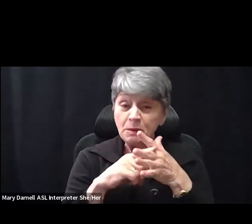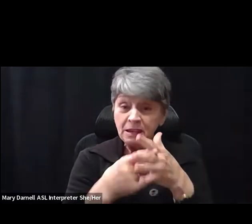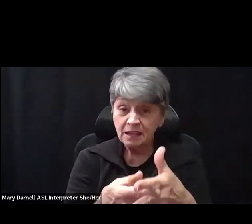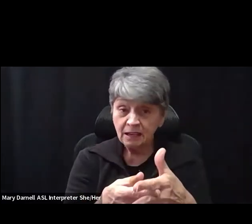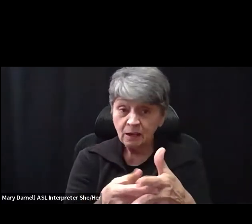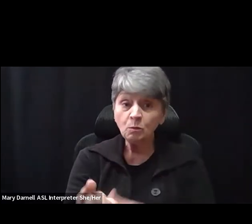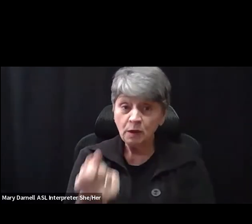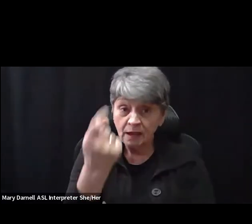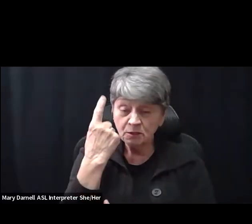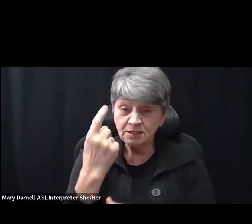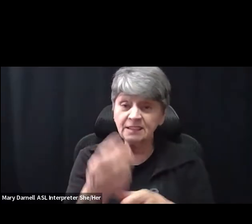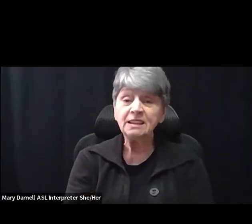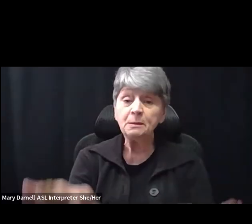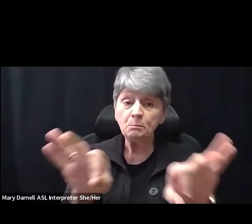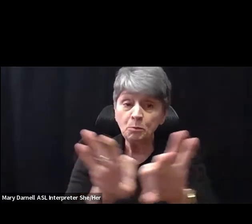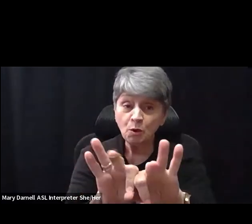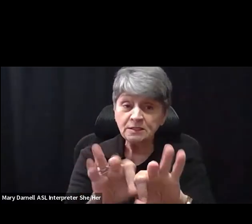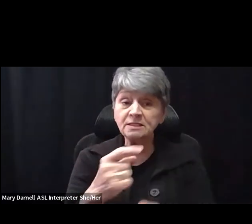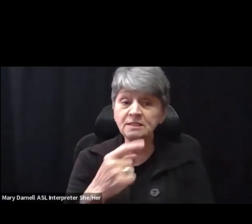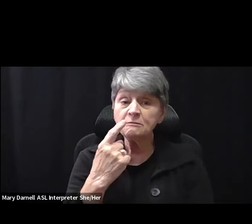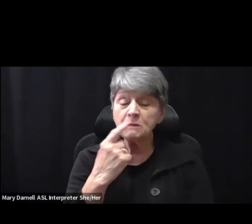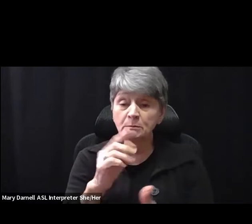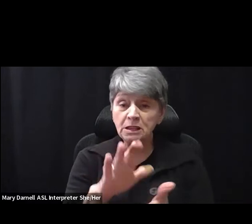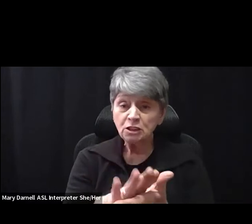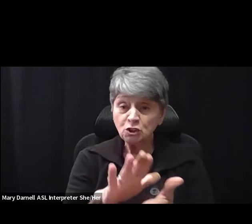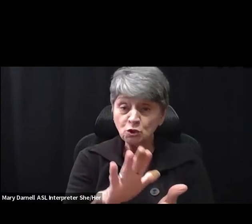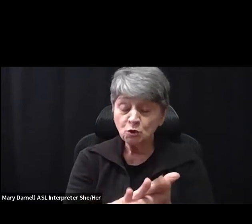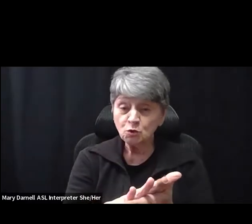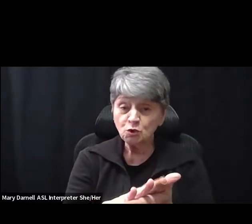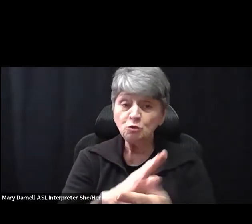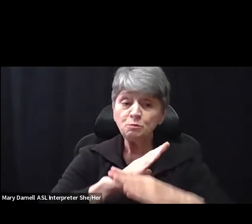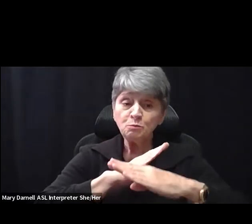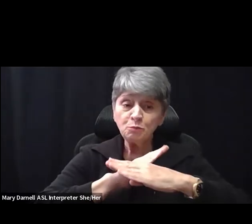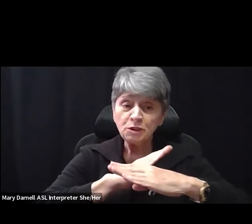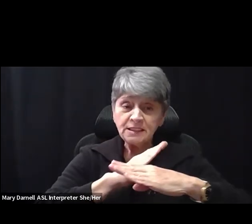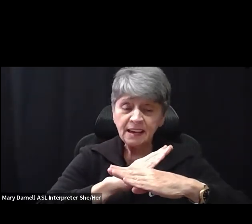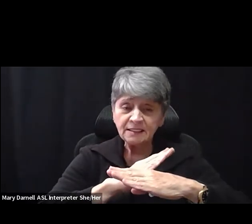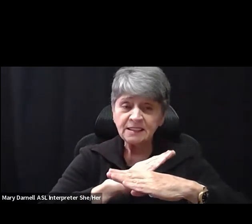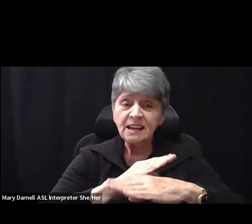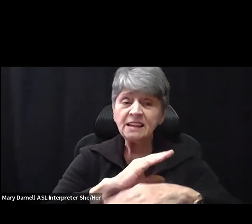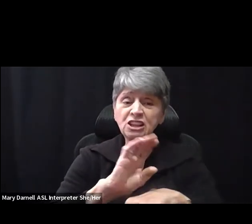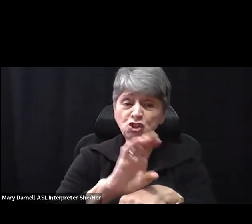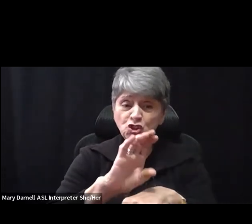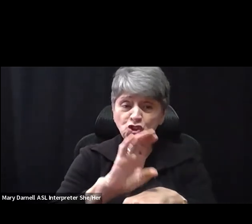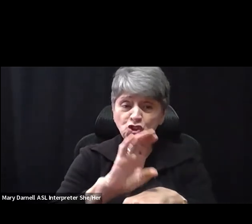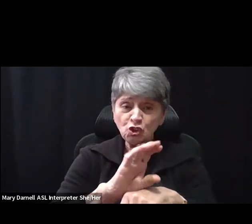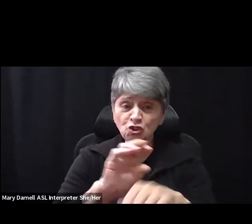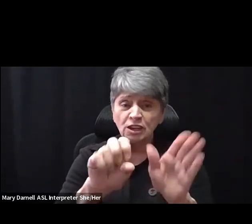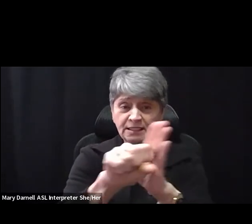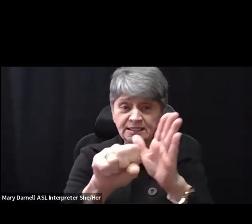very important to protect the fundamentals of our democracy, including church-state separation and the pluralism in our